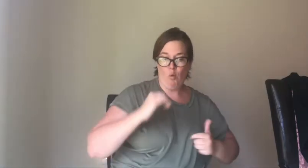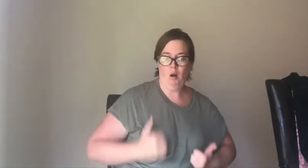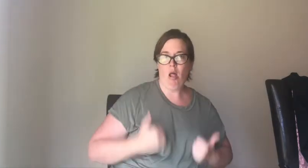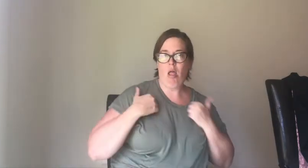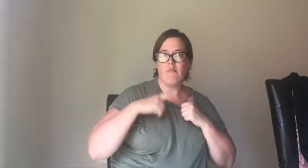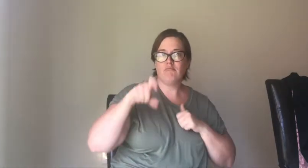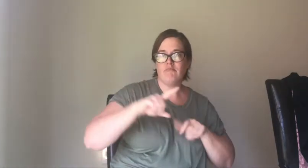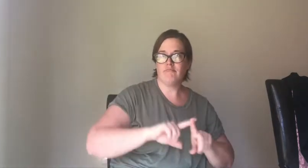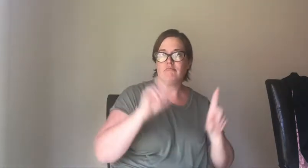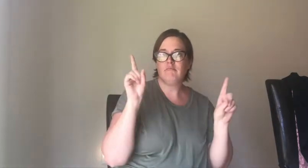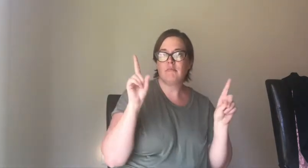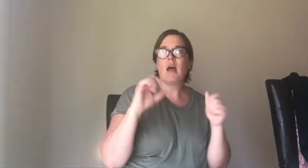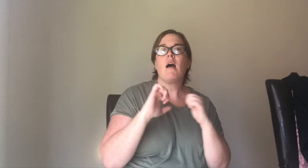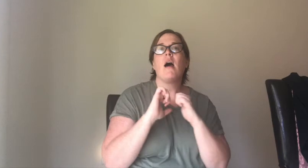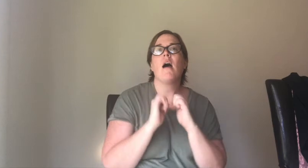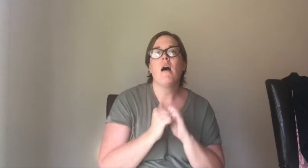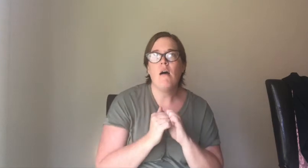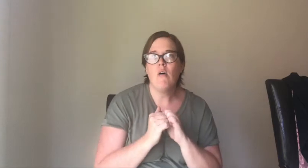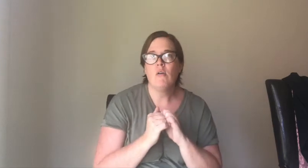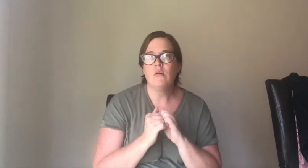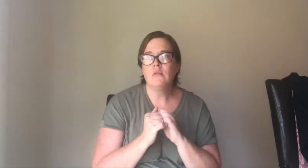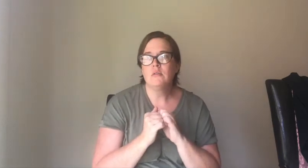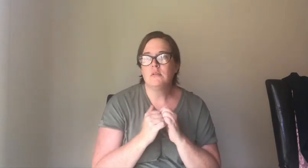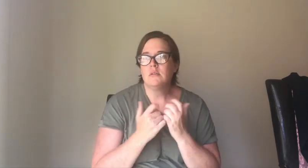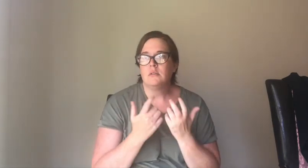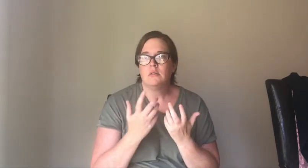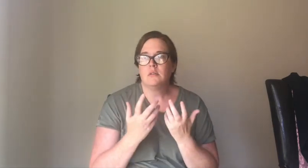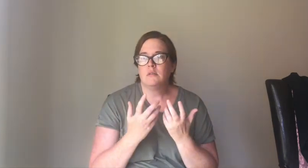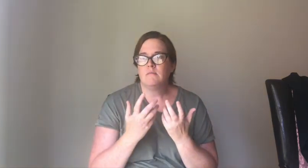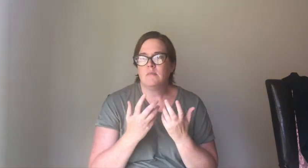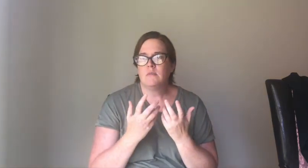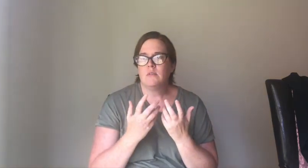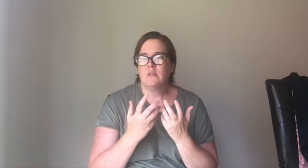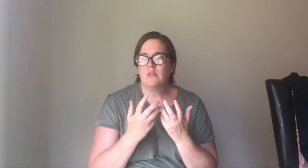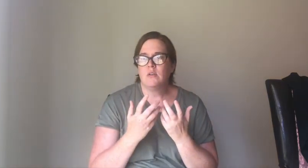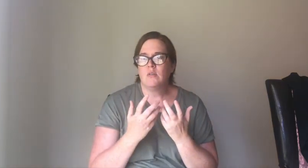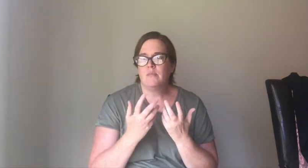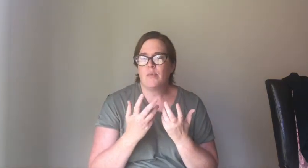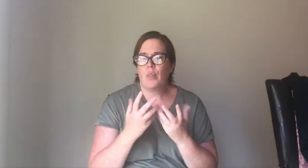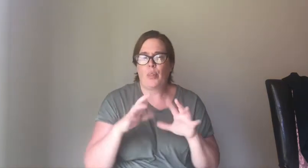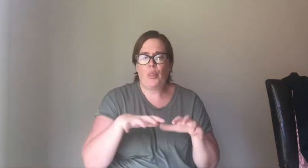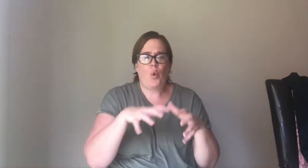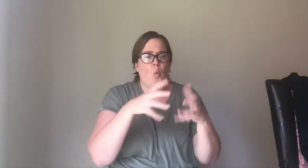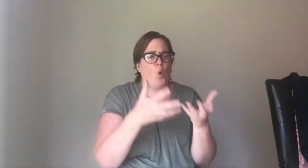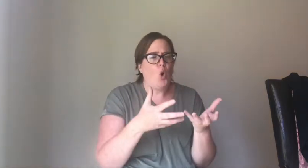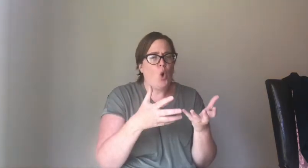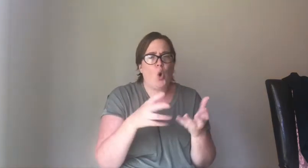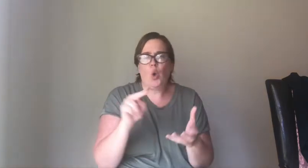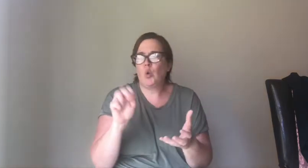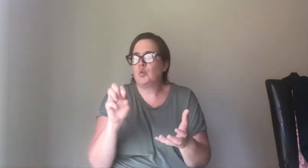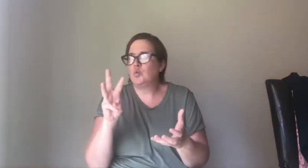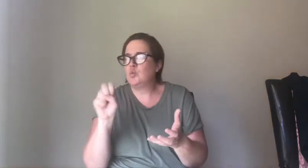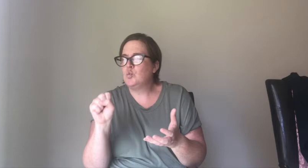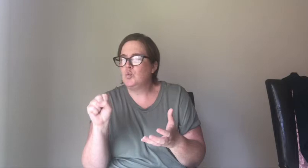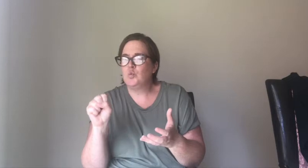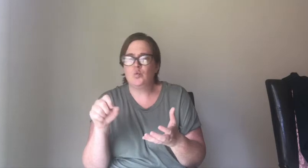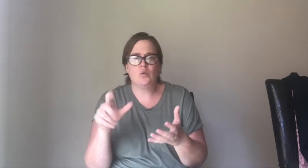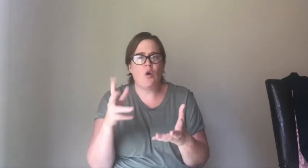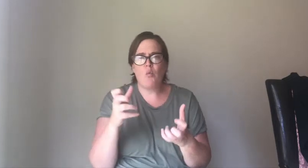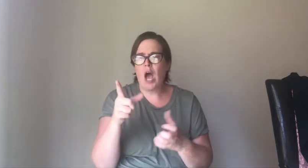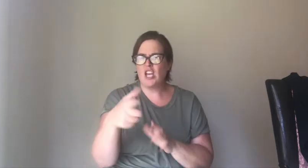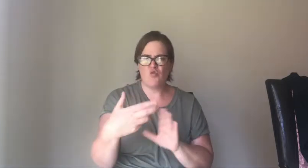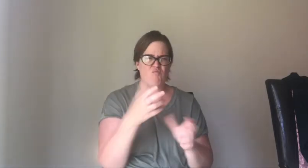story. What am I supposed to do with it Monday through Saturday? How am I supposed to live it out in my life? Here's what I would say. The best way to make